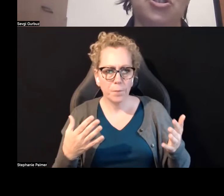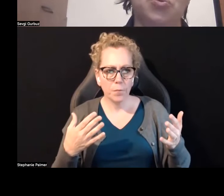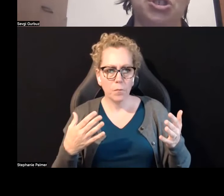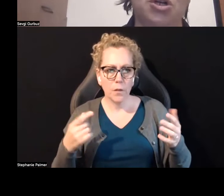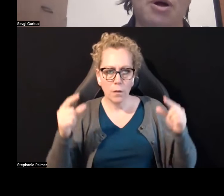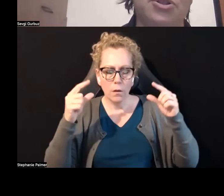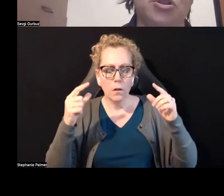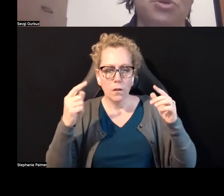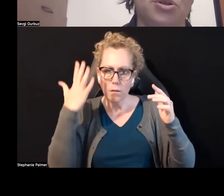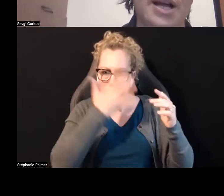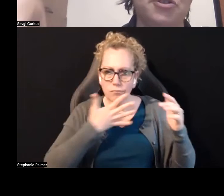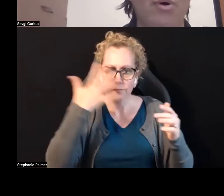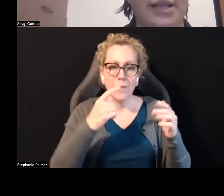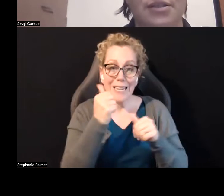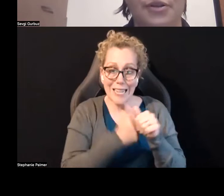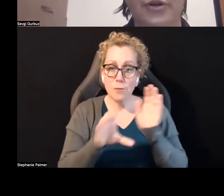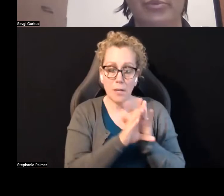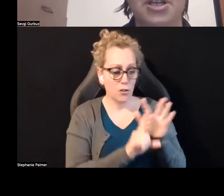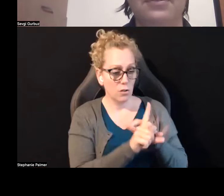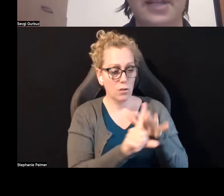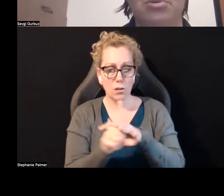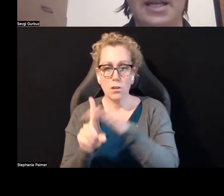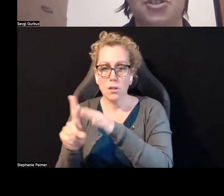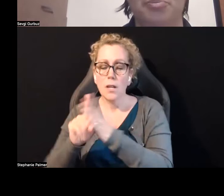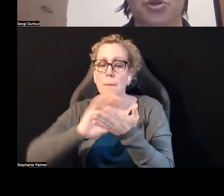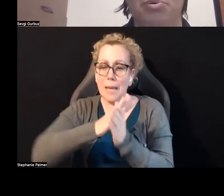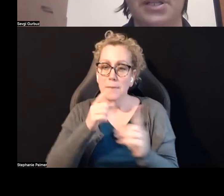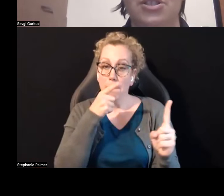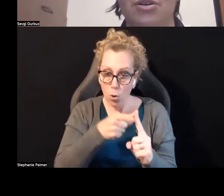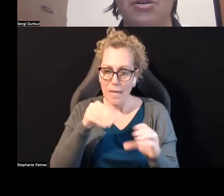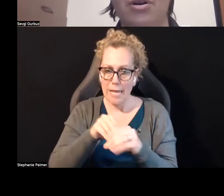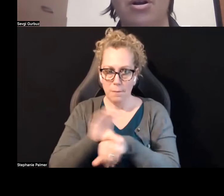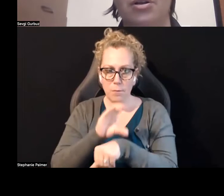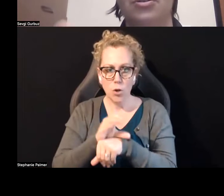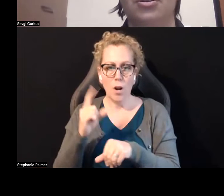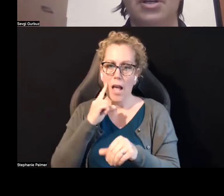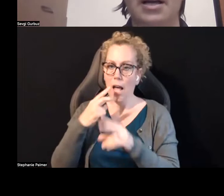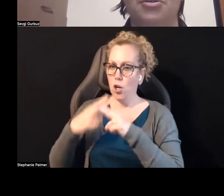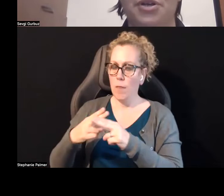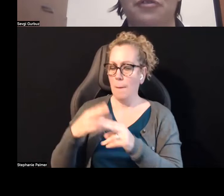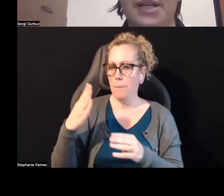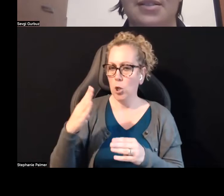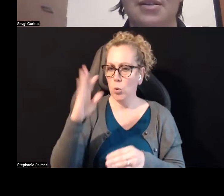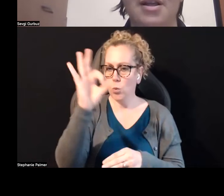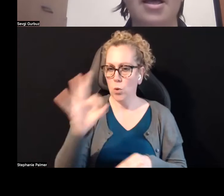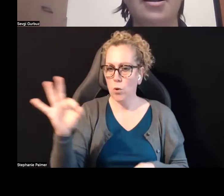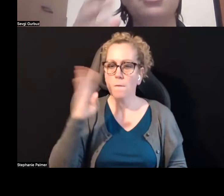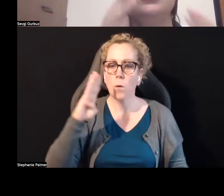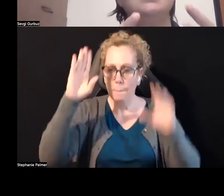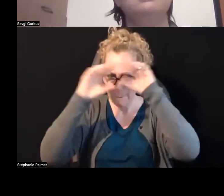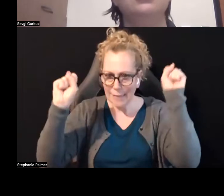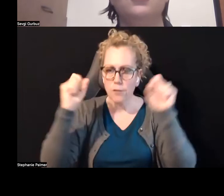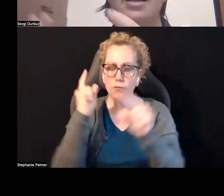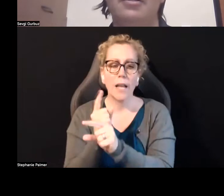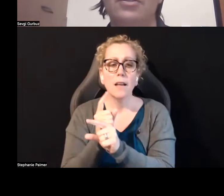those images would show up in the computer as a point, which I've labeled as the blue points here under the category of bison. And I would